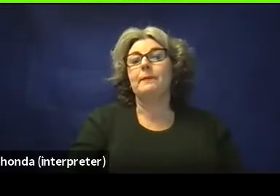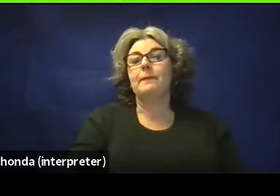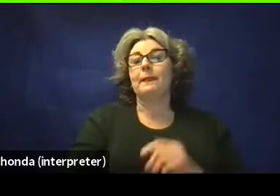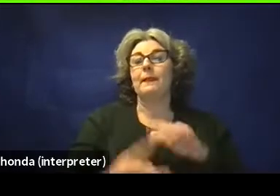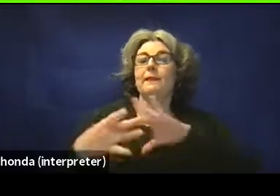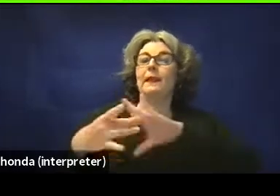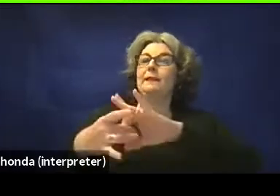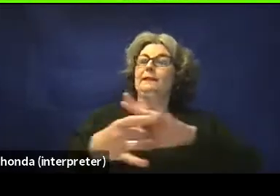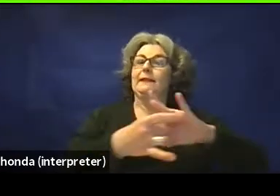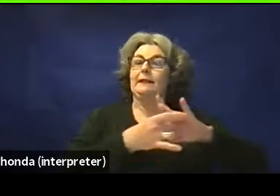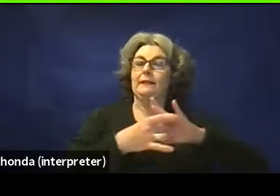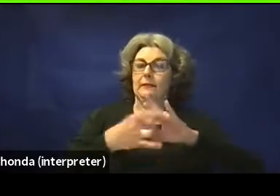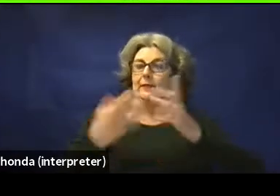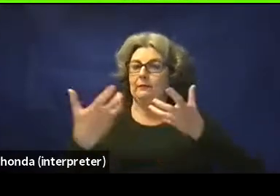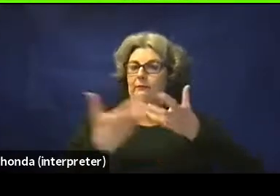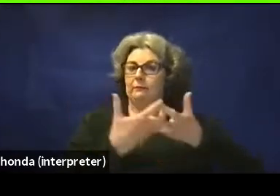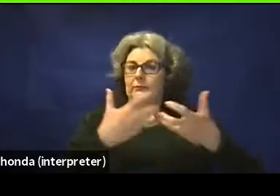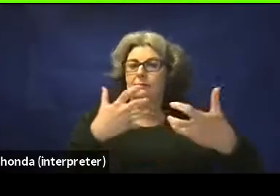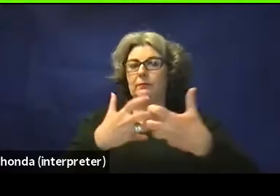intracommunity